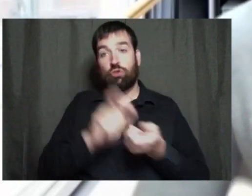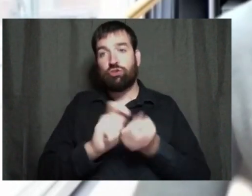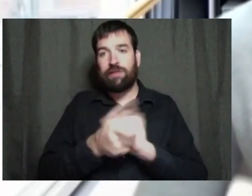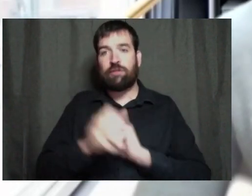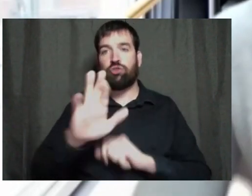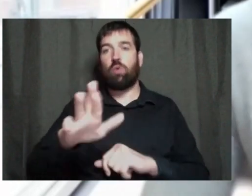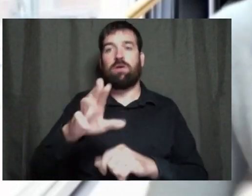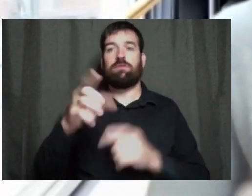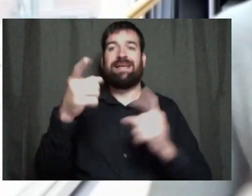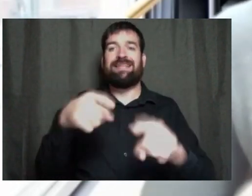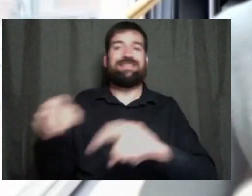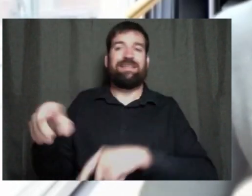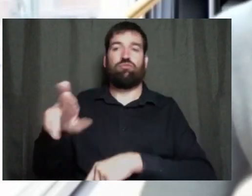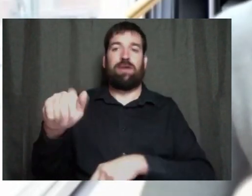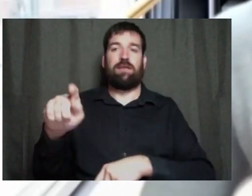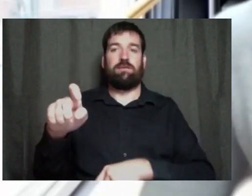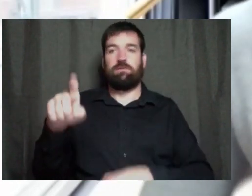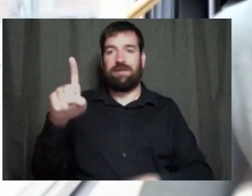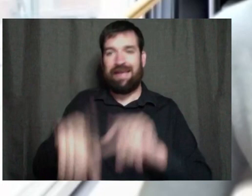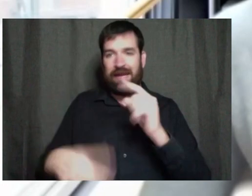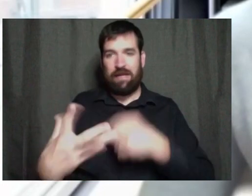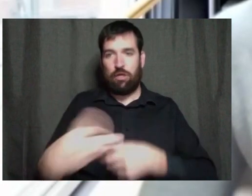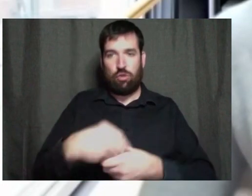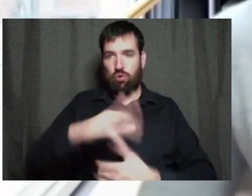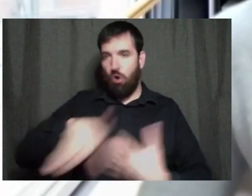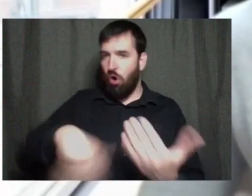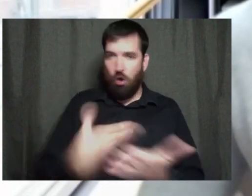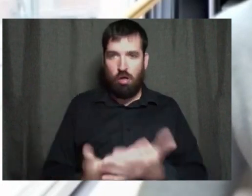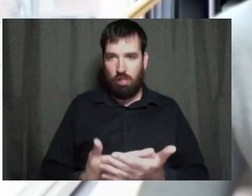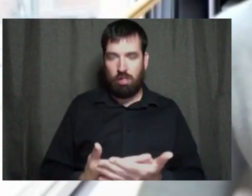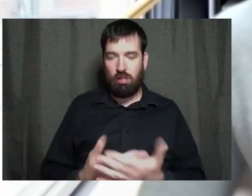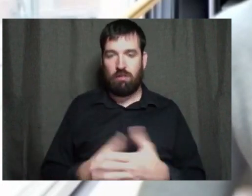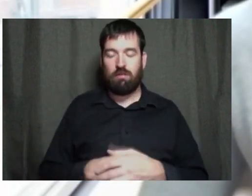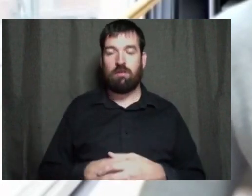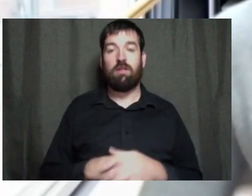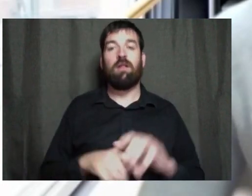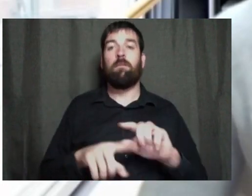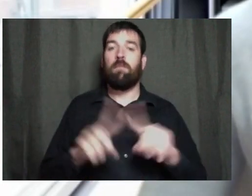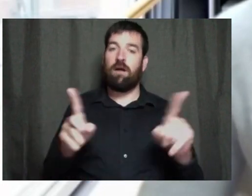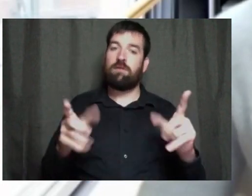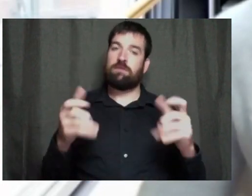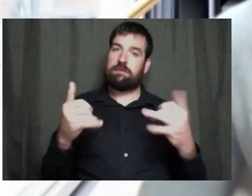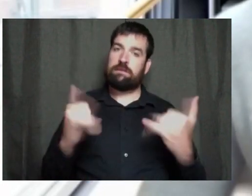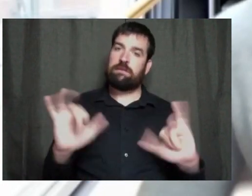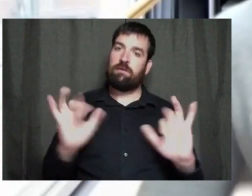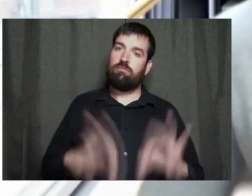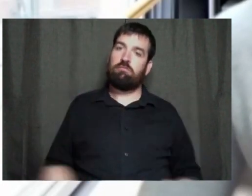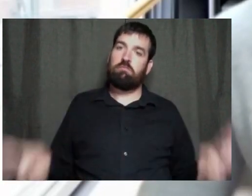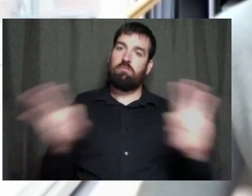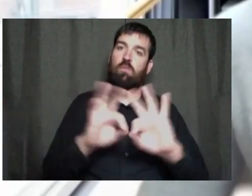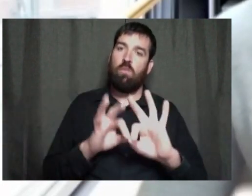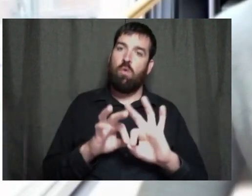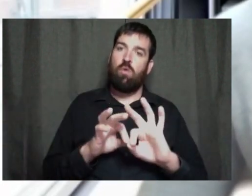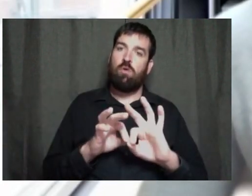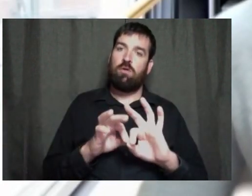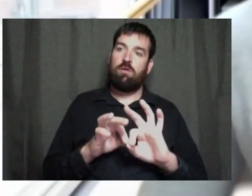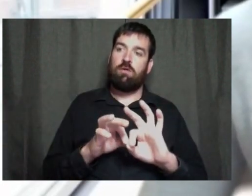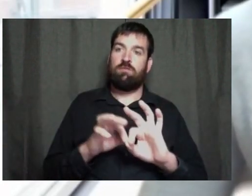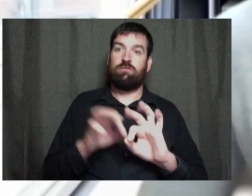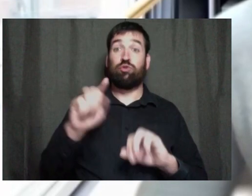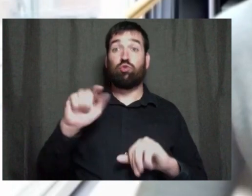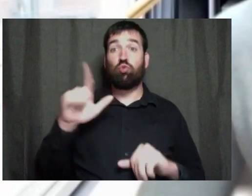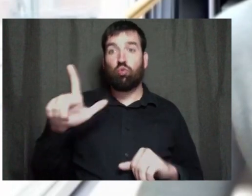Because you're not able to include all of them in that denominator. But I think it still is an important one of the many tools to try